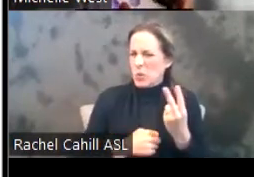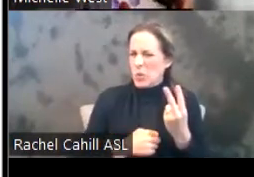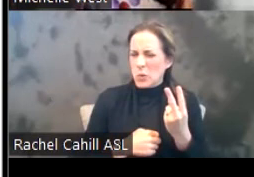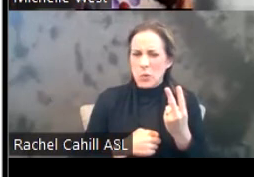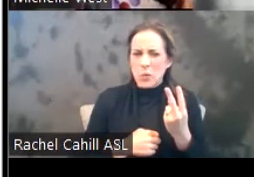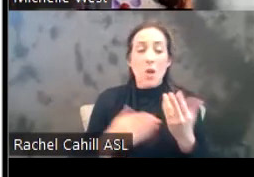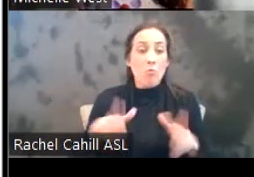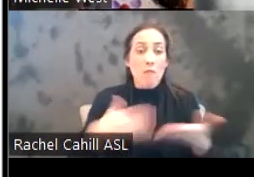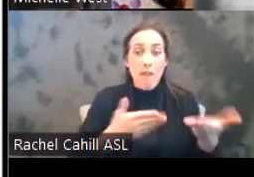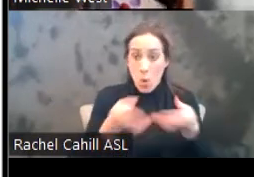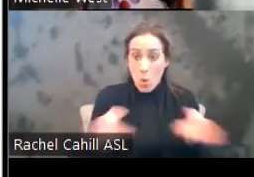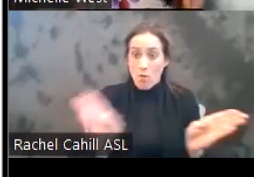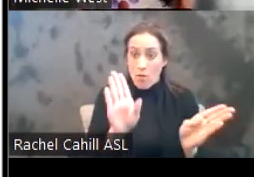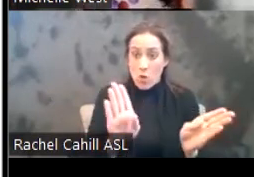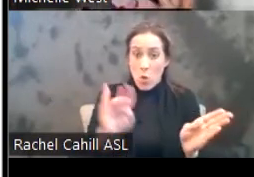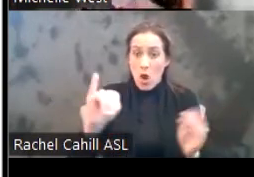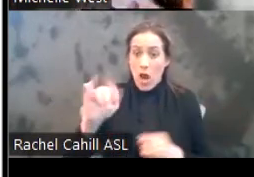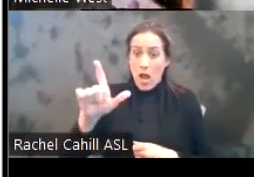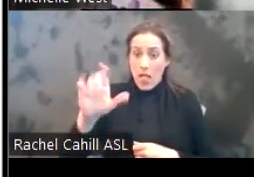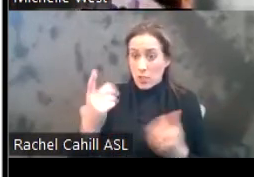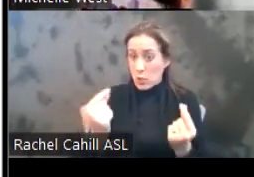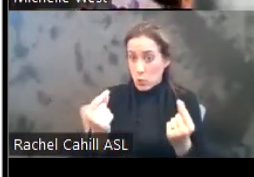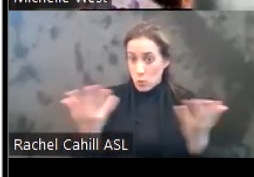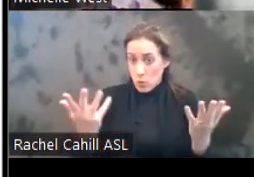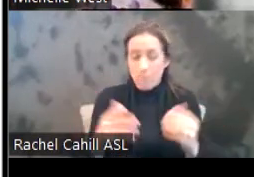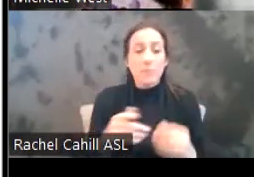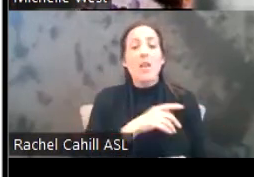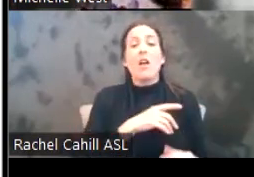what your center does and tell that to them through